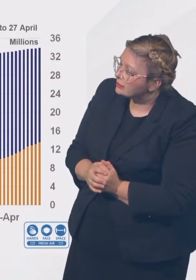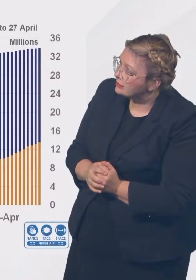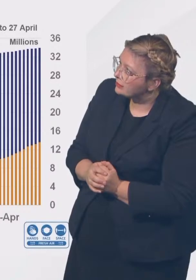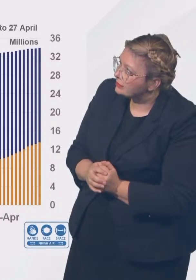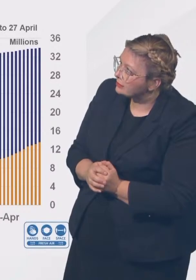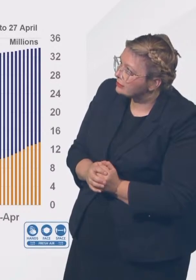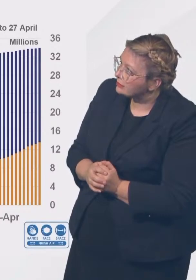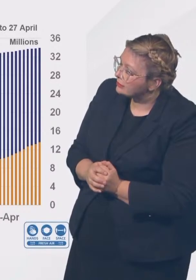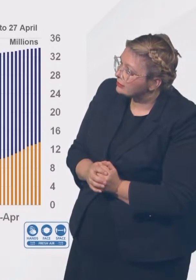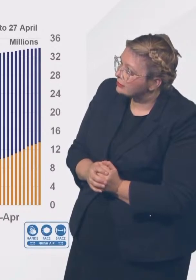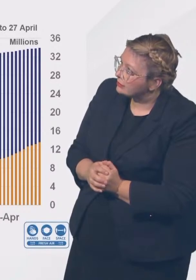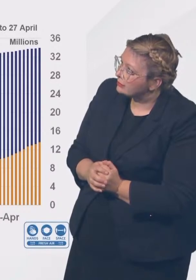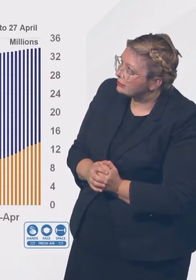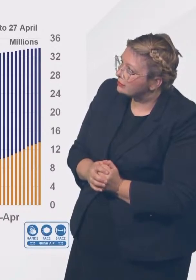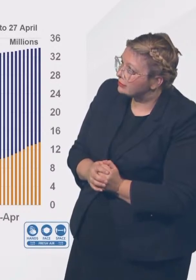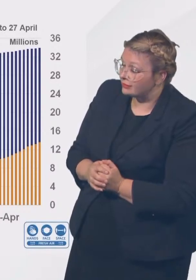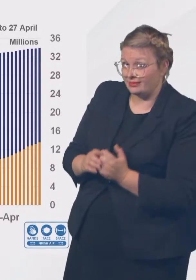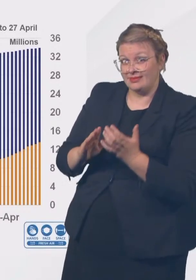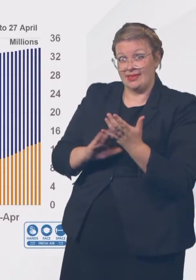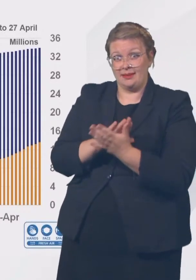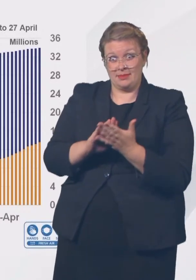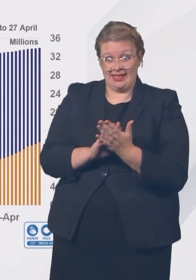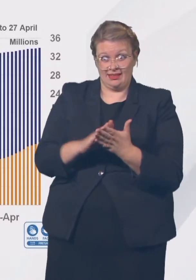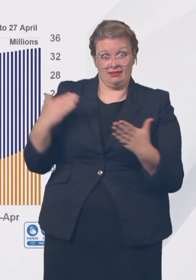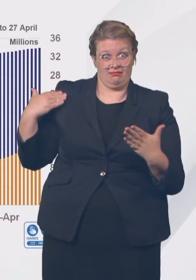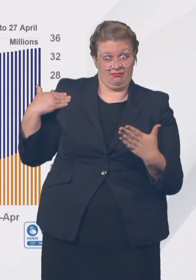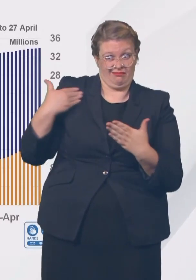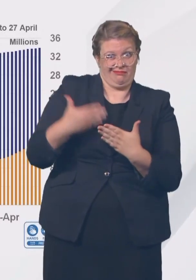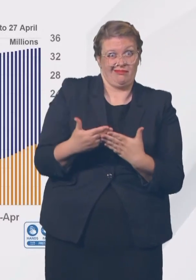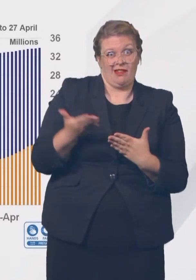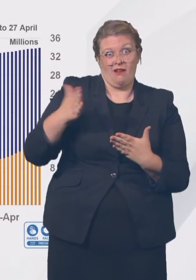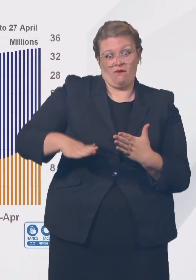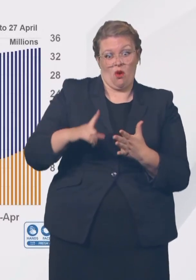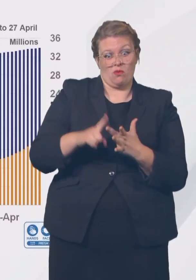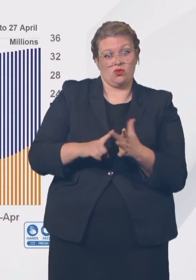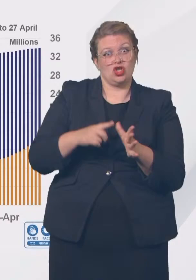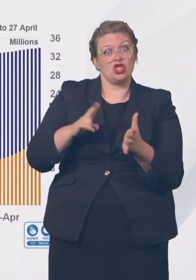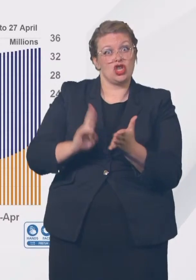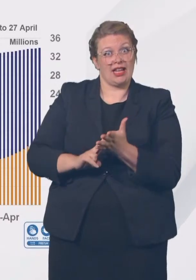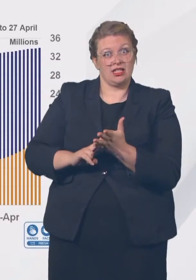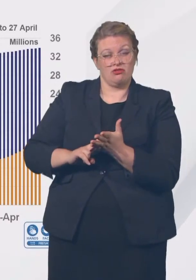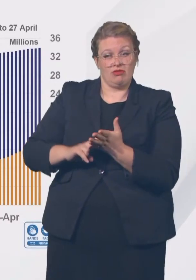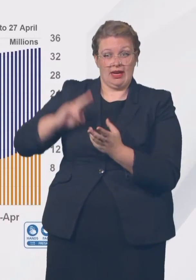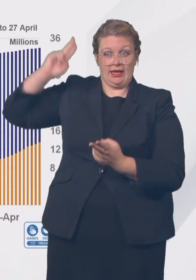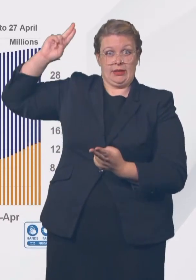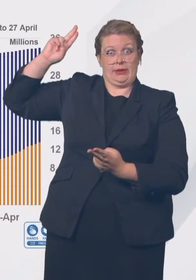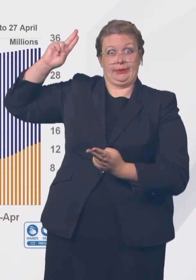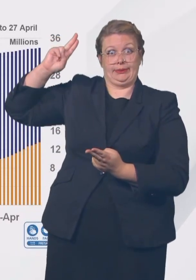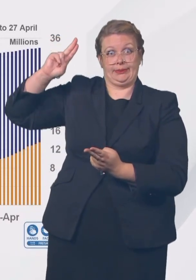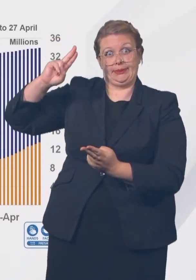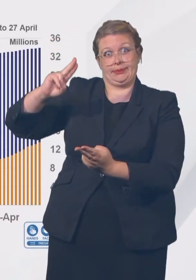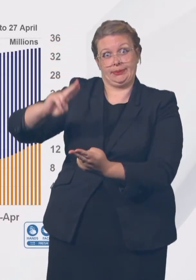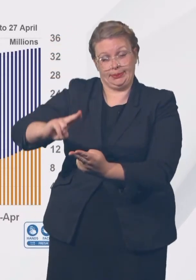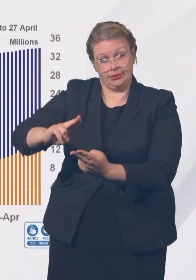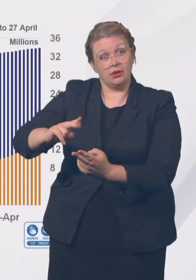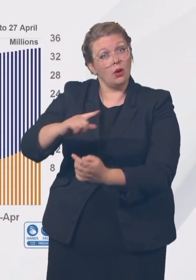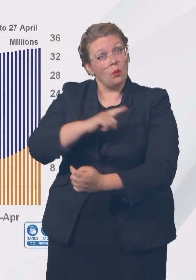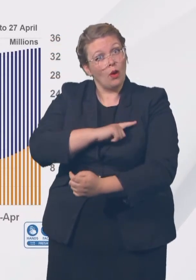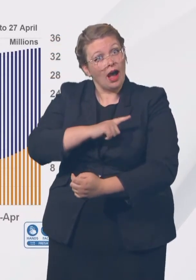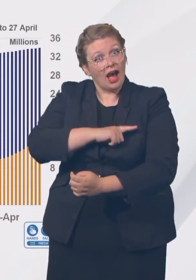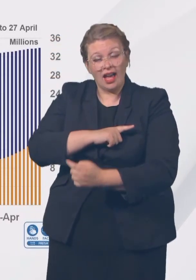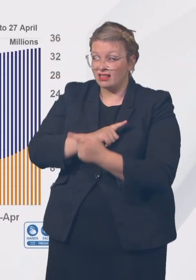of the steady decline we have seen, the disappearance of our third wave, has been down to